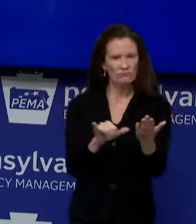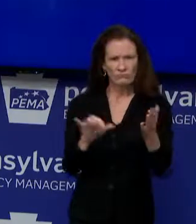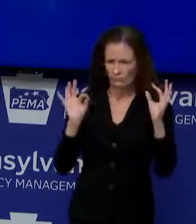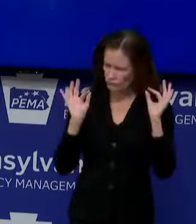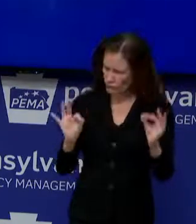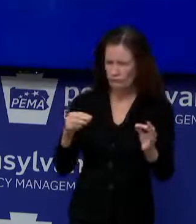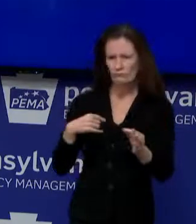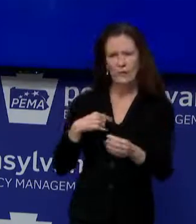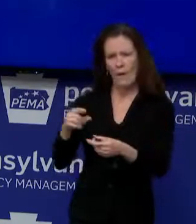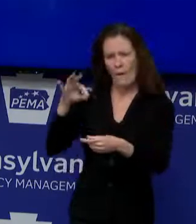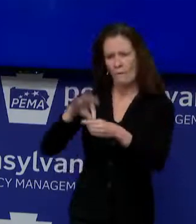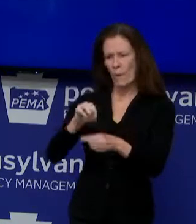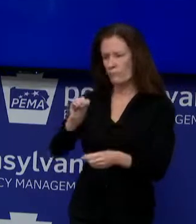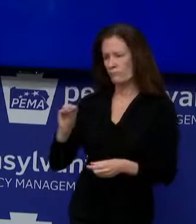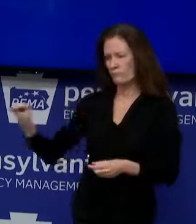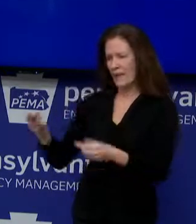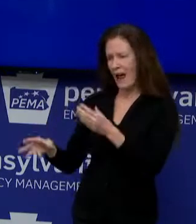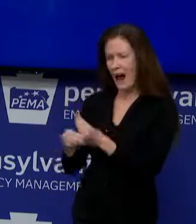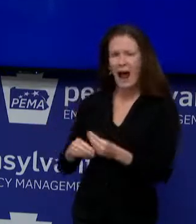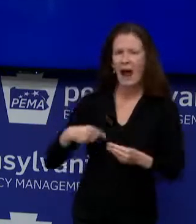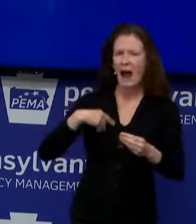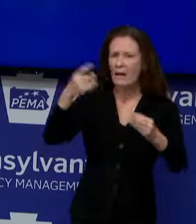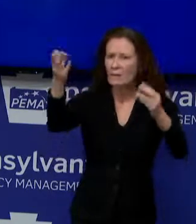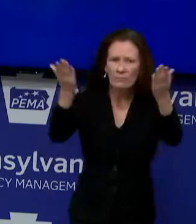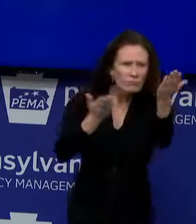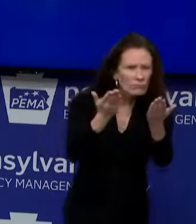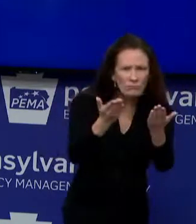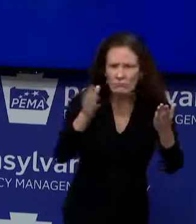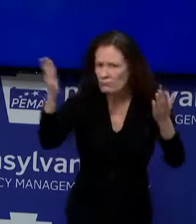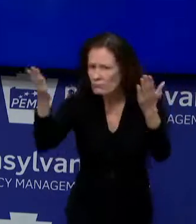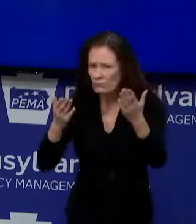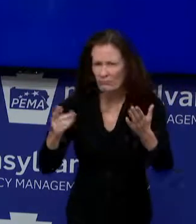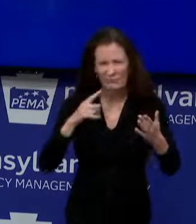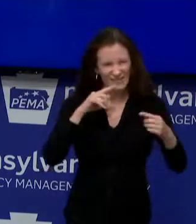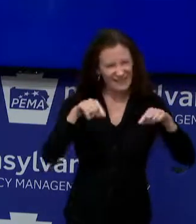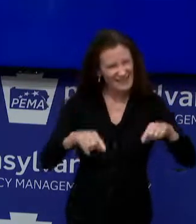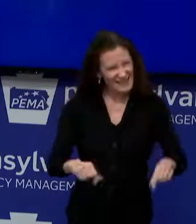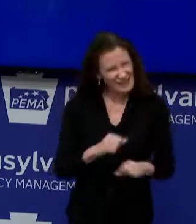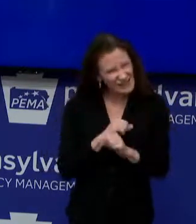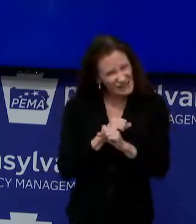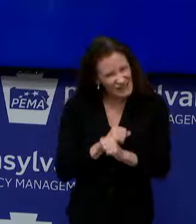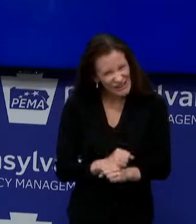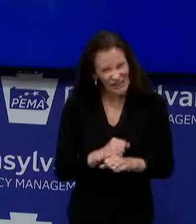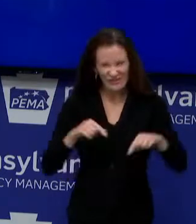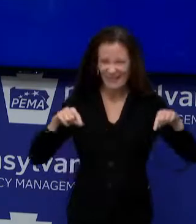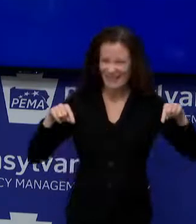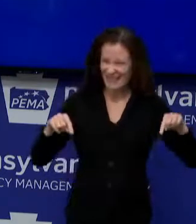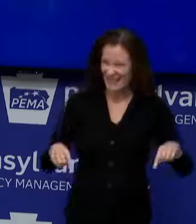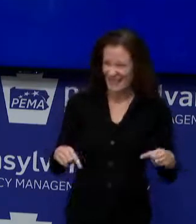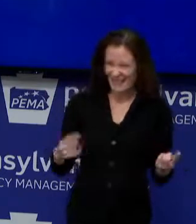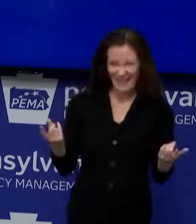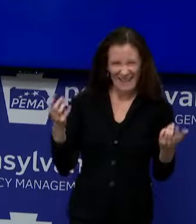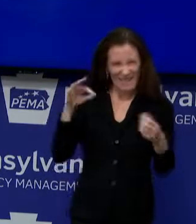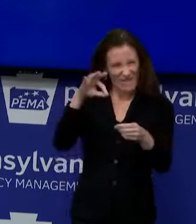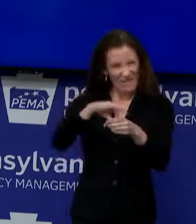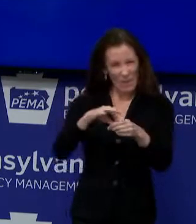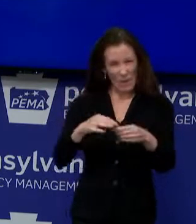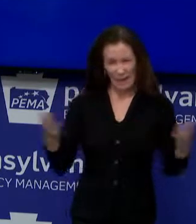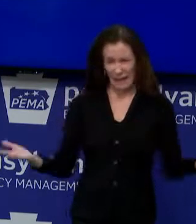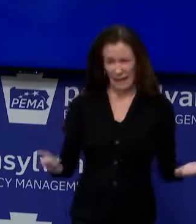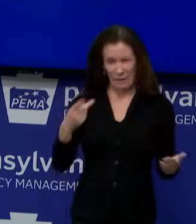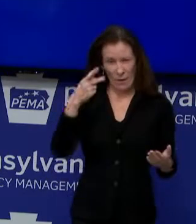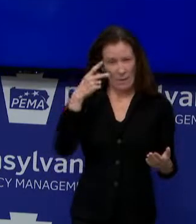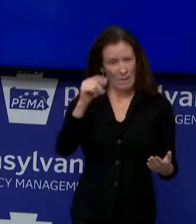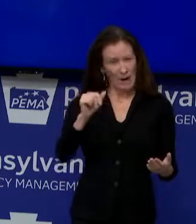the entire process is secure. Additionally, every single voting system in the state have successfully